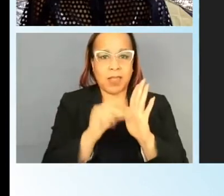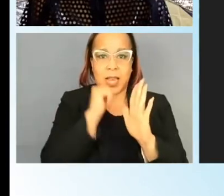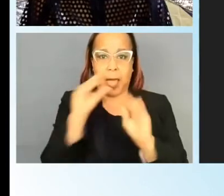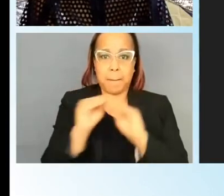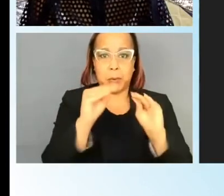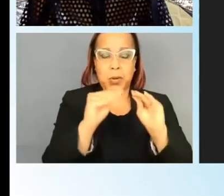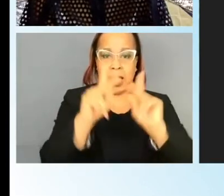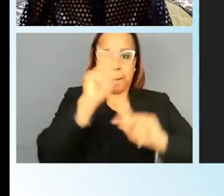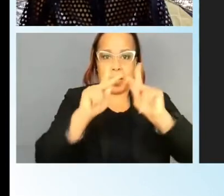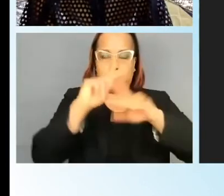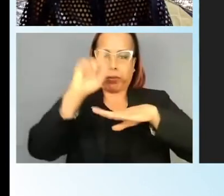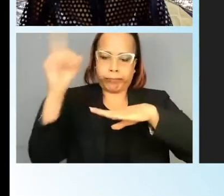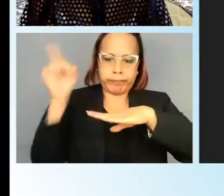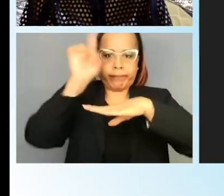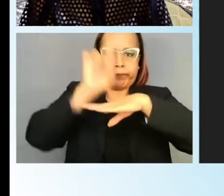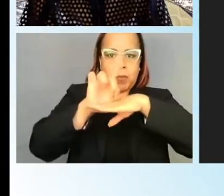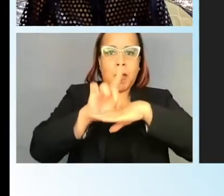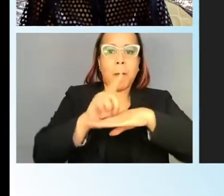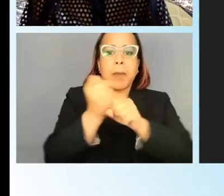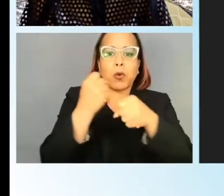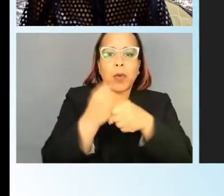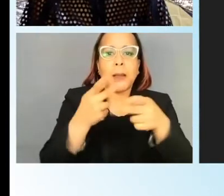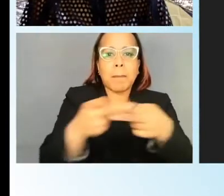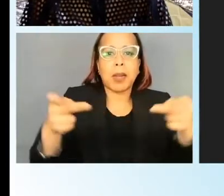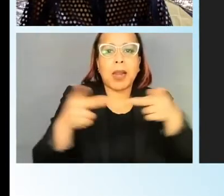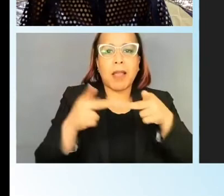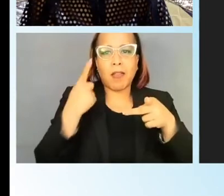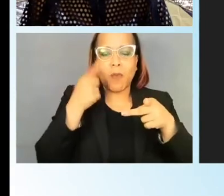but to create places for the collective.